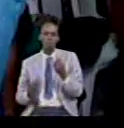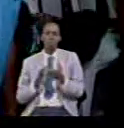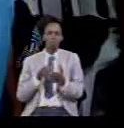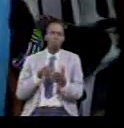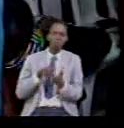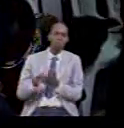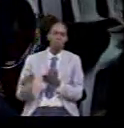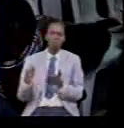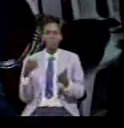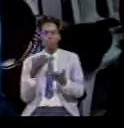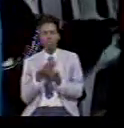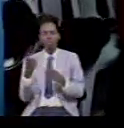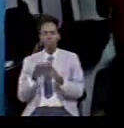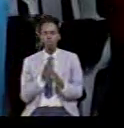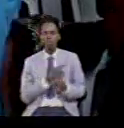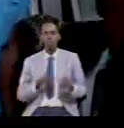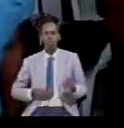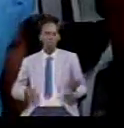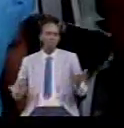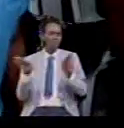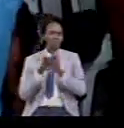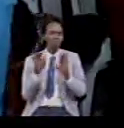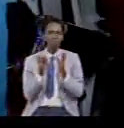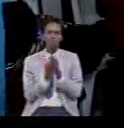that door, close that door, close that door.